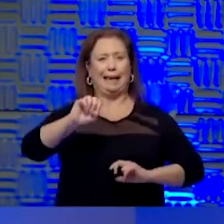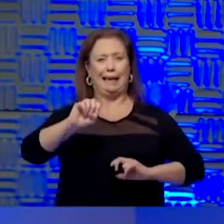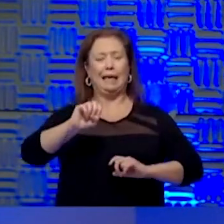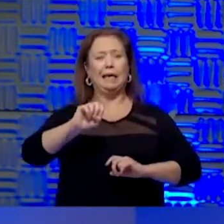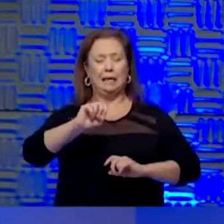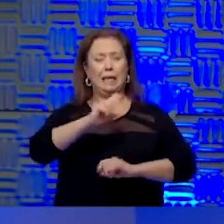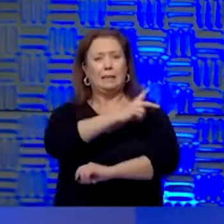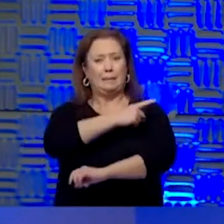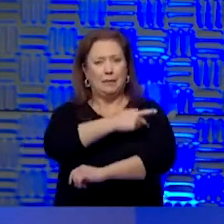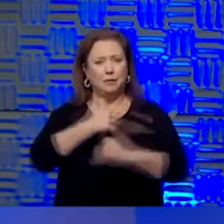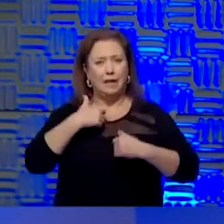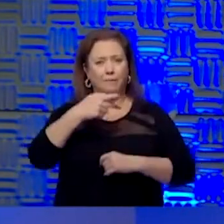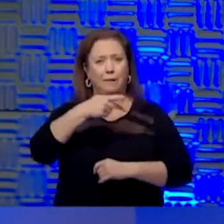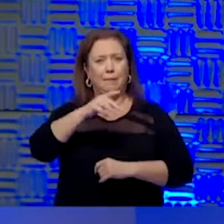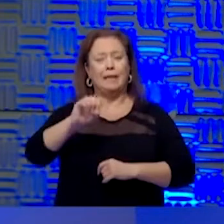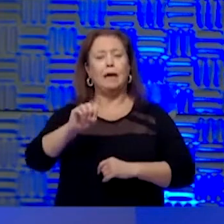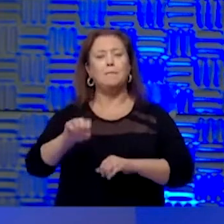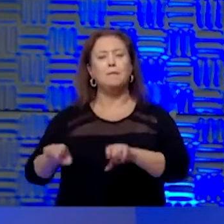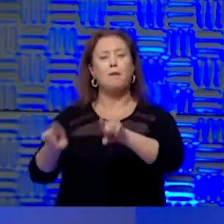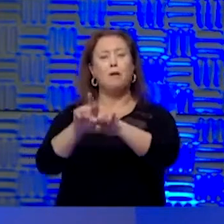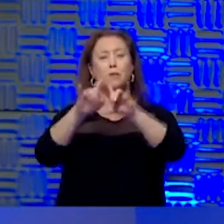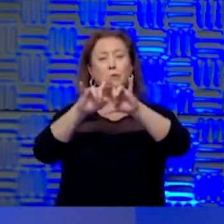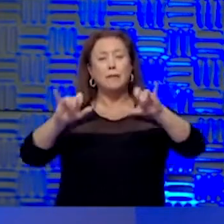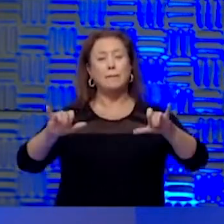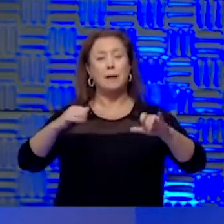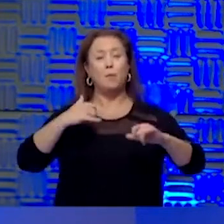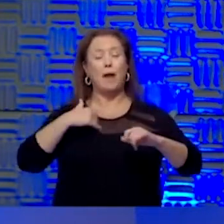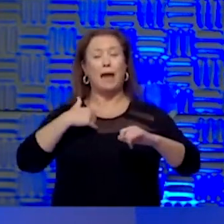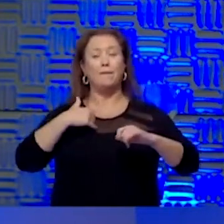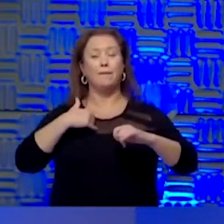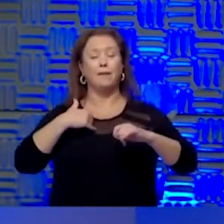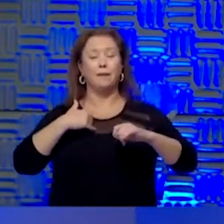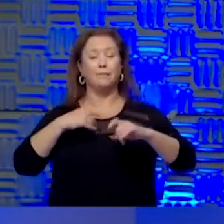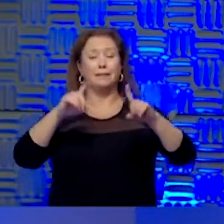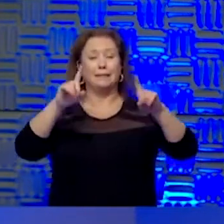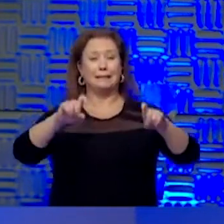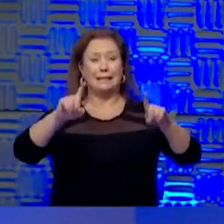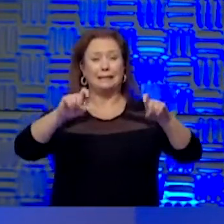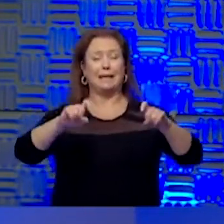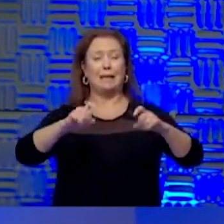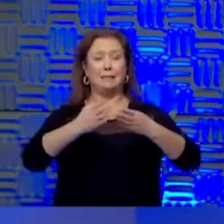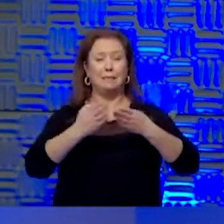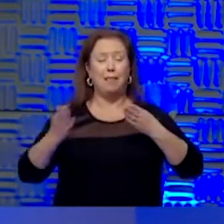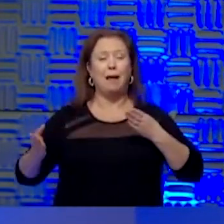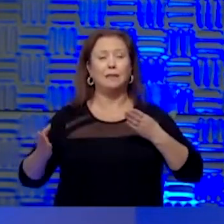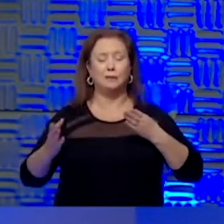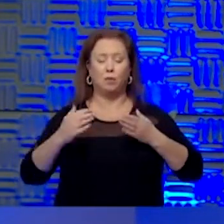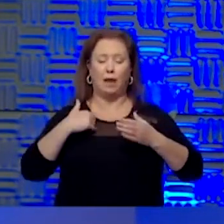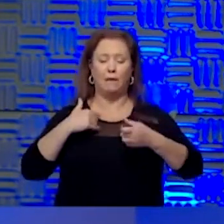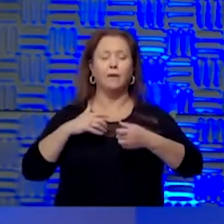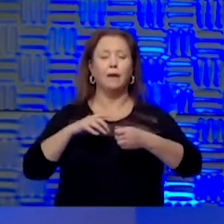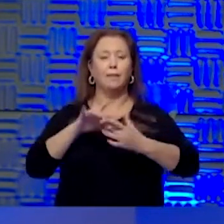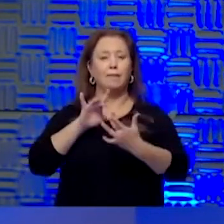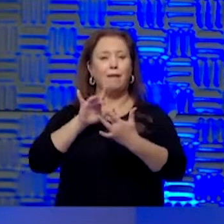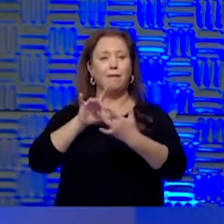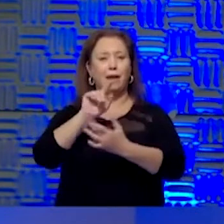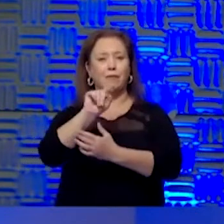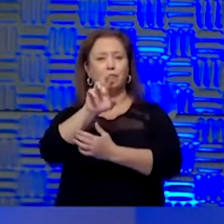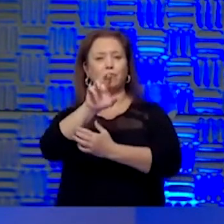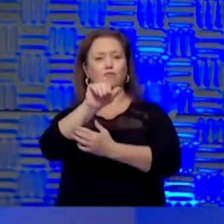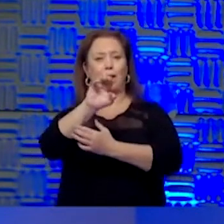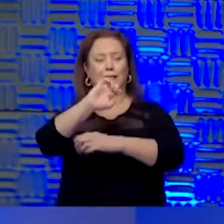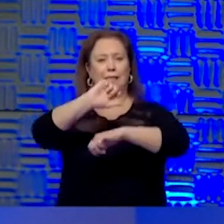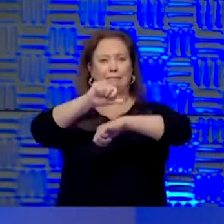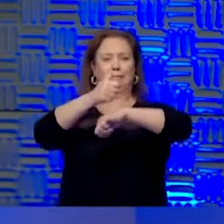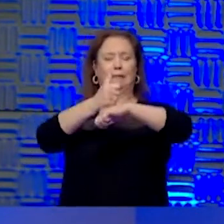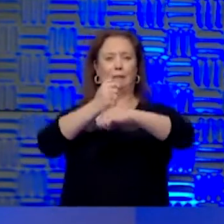infection, but also we have the testing supplies and the supply chain to do that so that we can do the adequate contact tracing and get those things done.